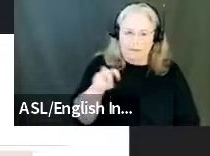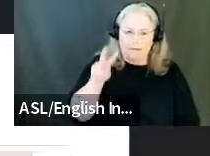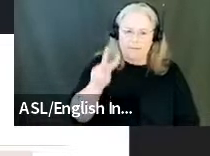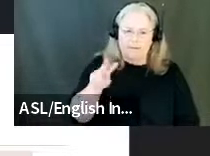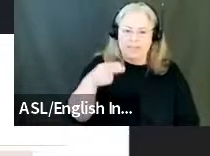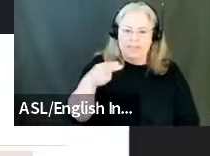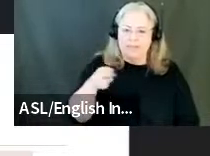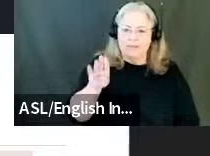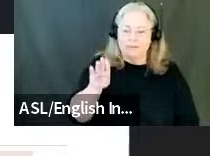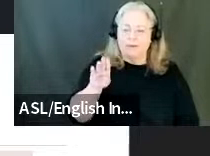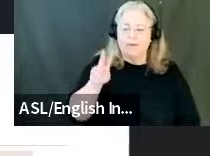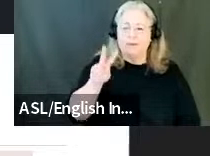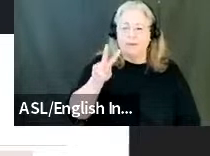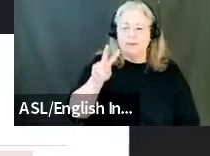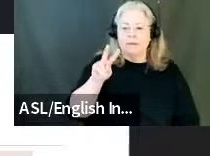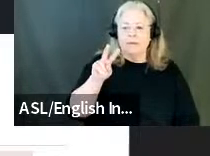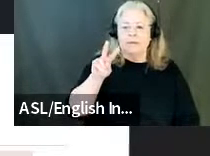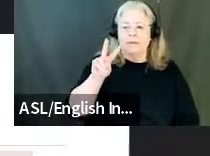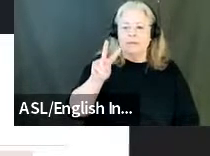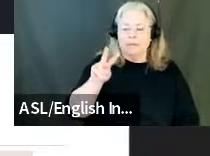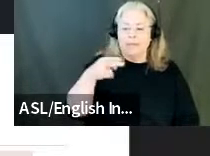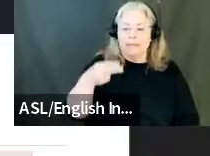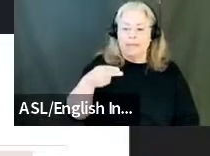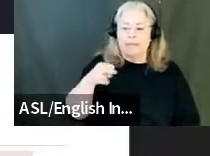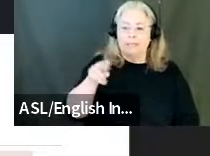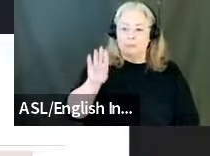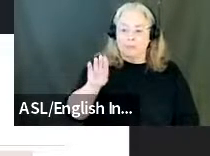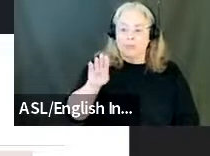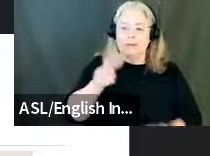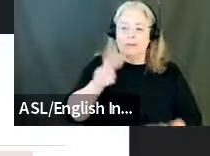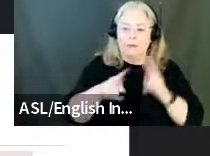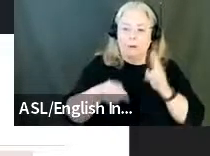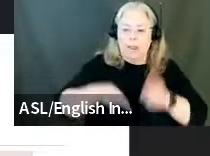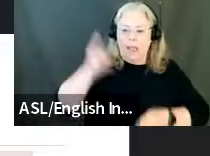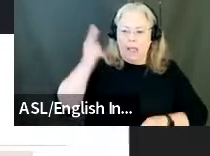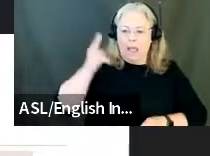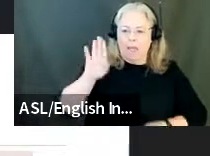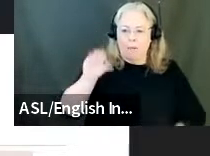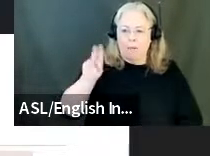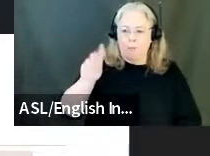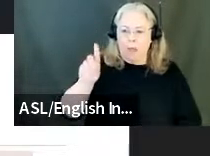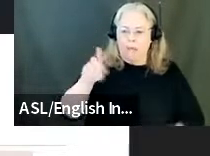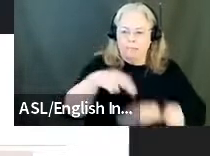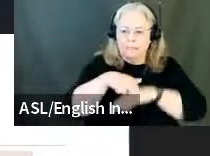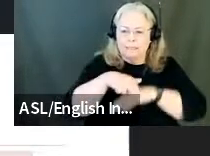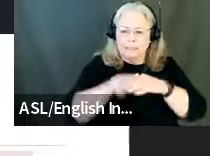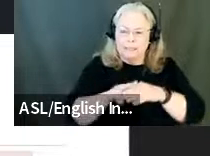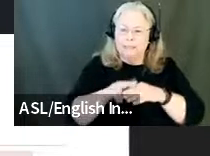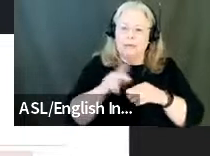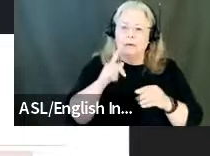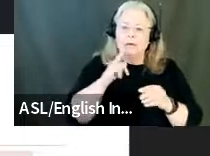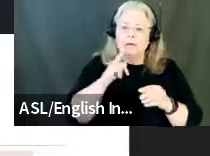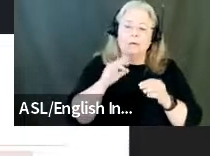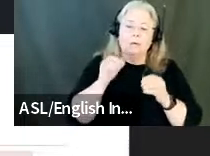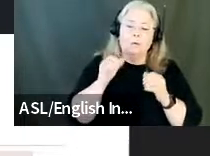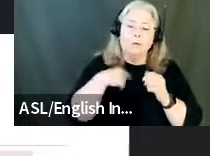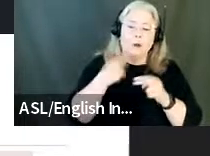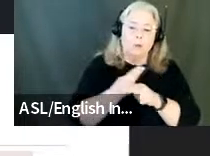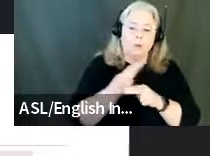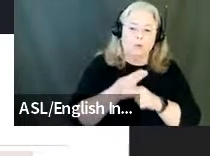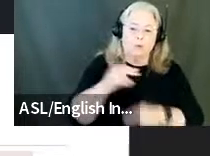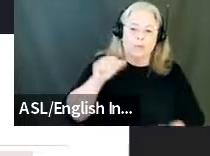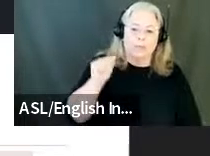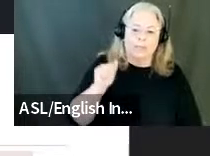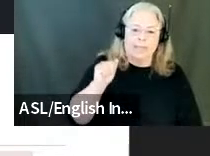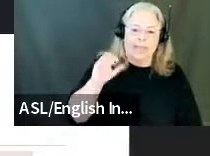that stands for very high bond. And I use that when I'm putting together pieces of acrylic,